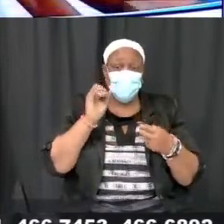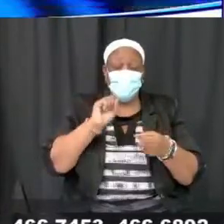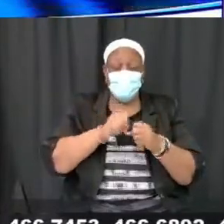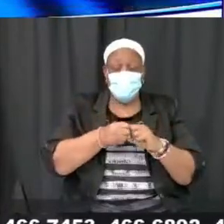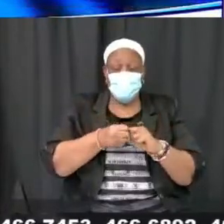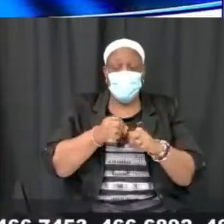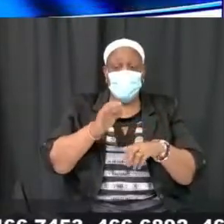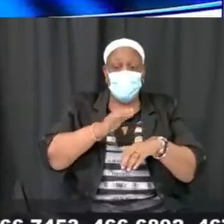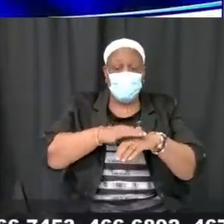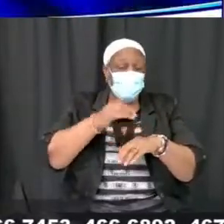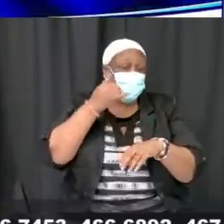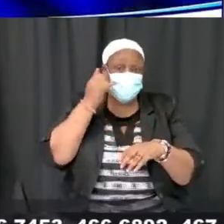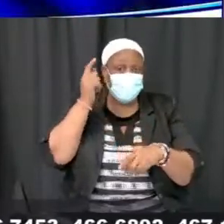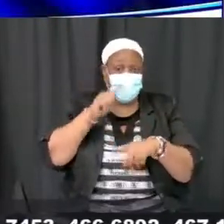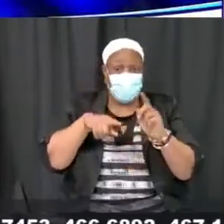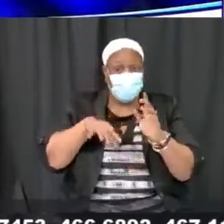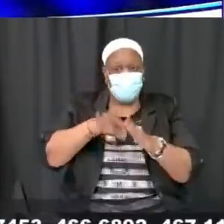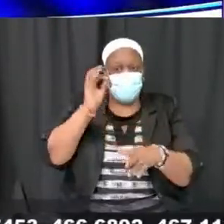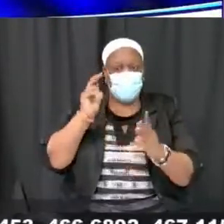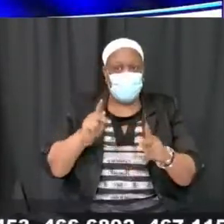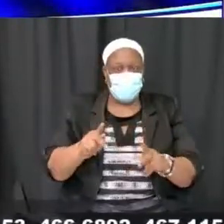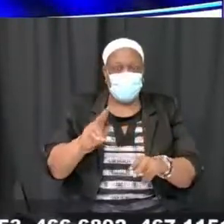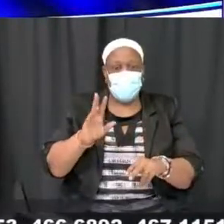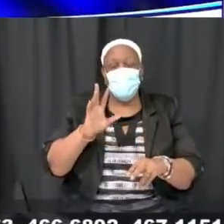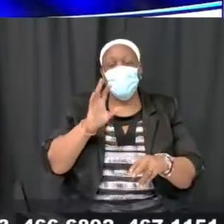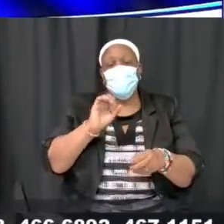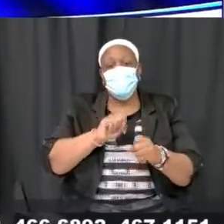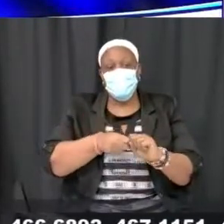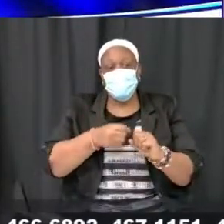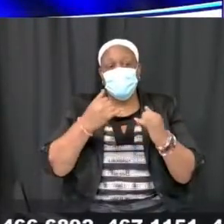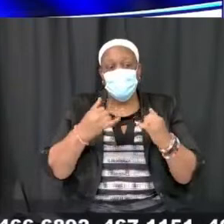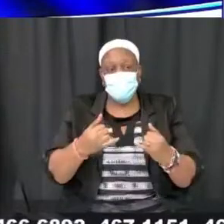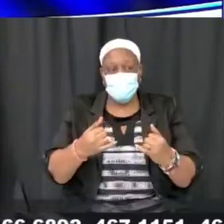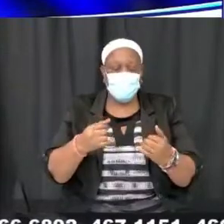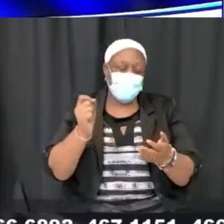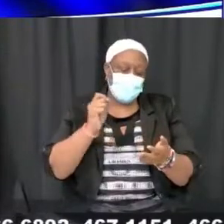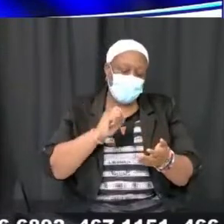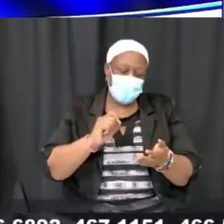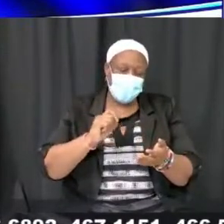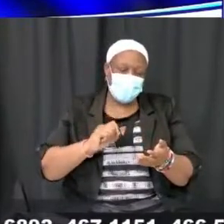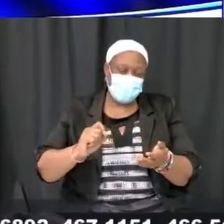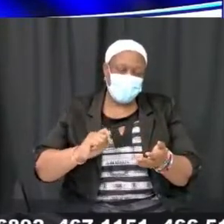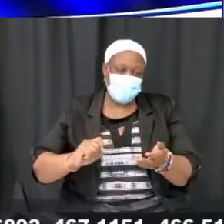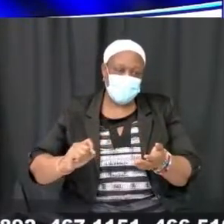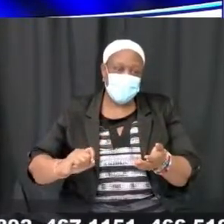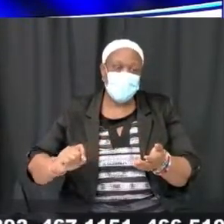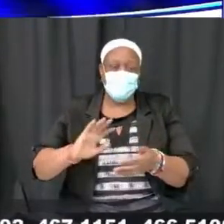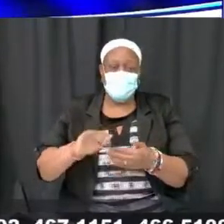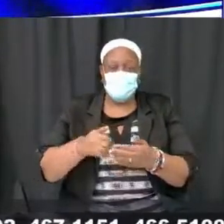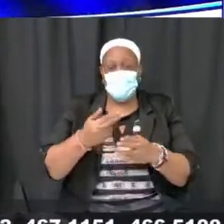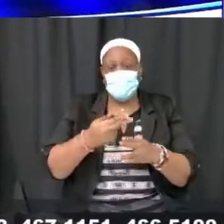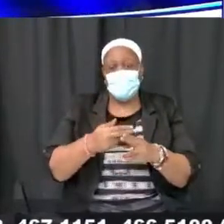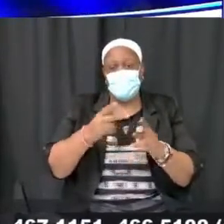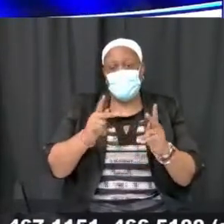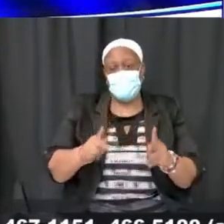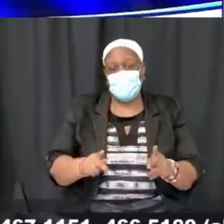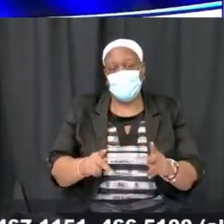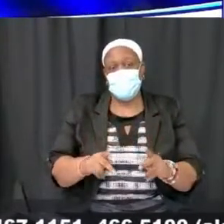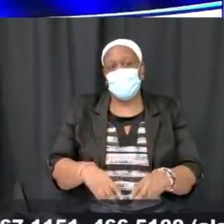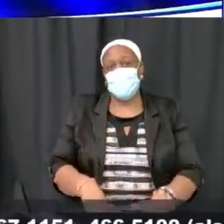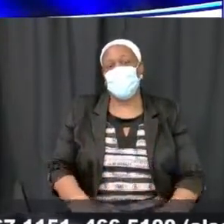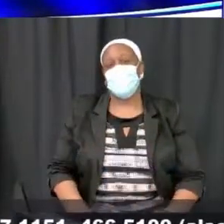For this initiative, we selected officers who we know to be industrious, committed, and reliable. And these officers have exceeded